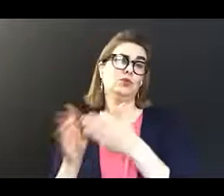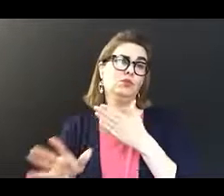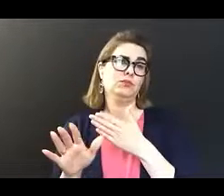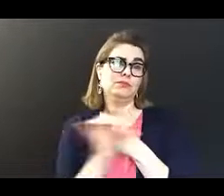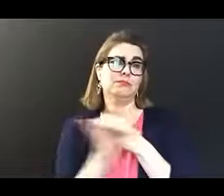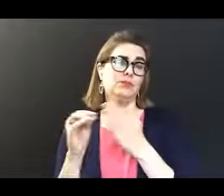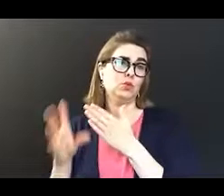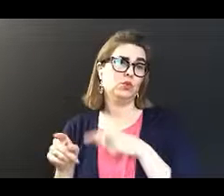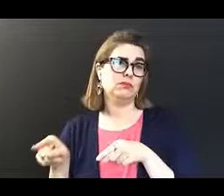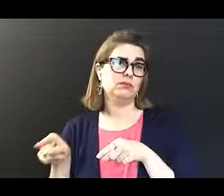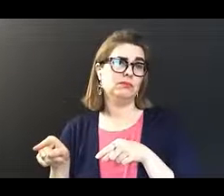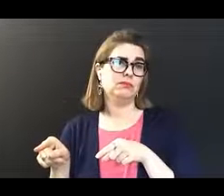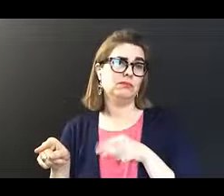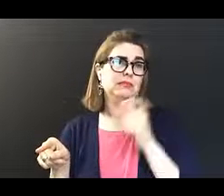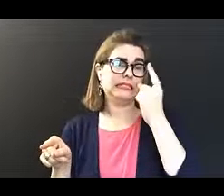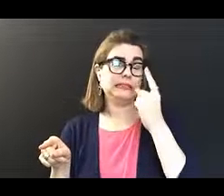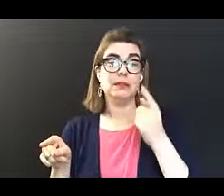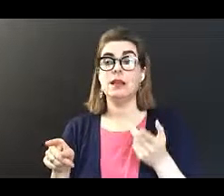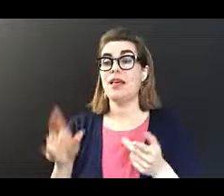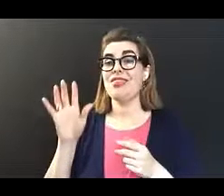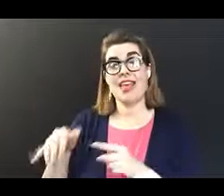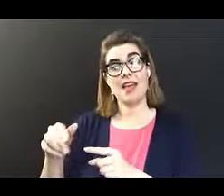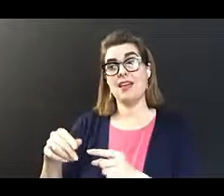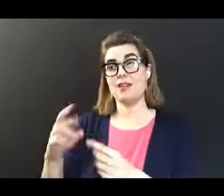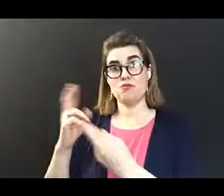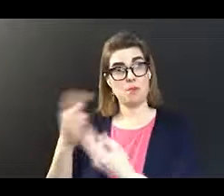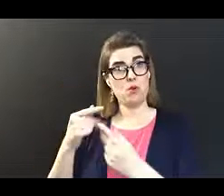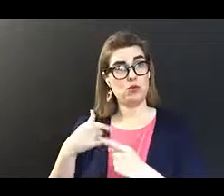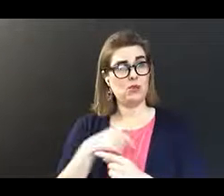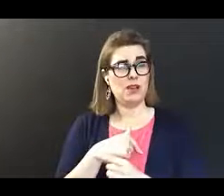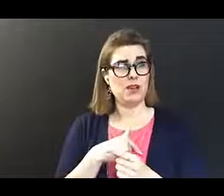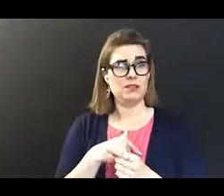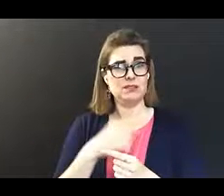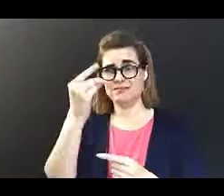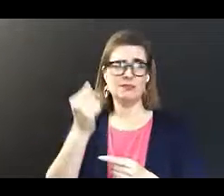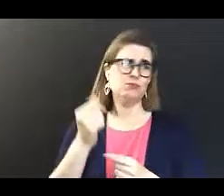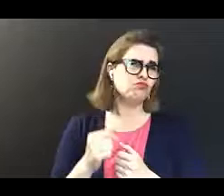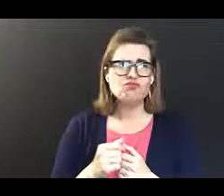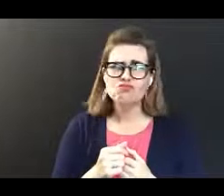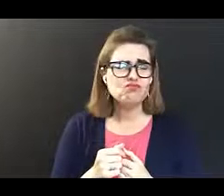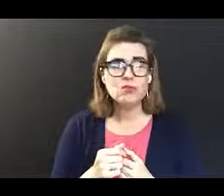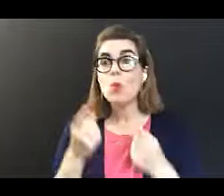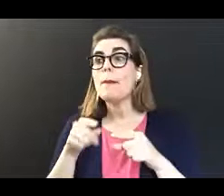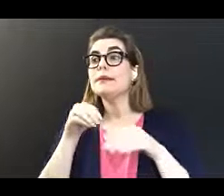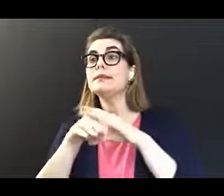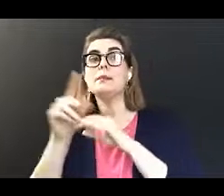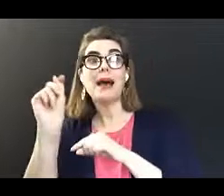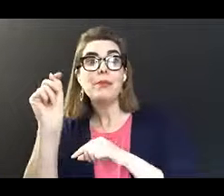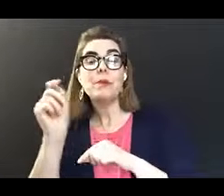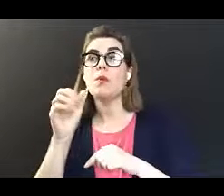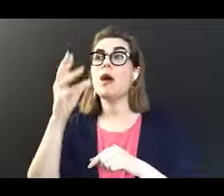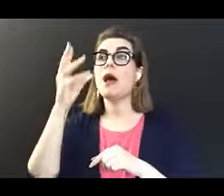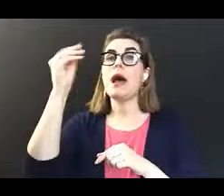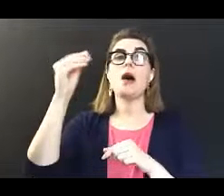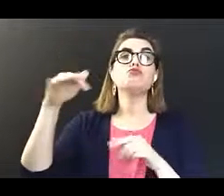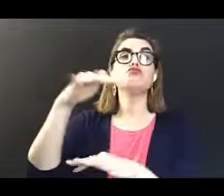about what happens out there on the playground or in the hallways or in the restrooms. And because